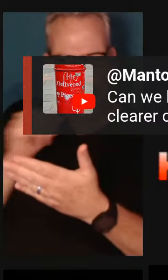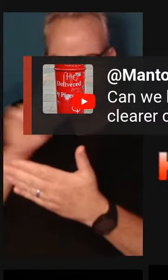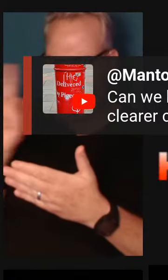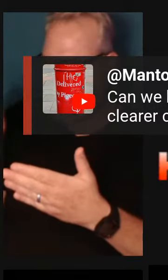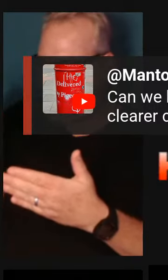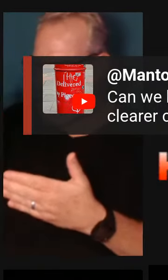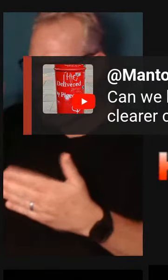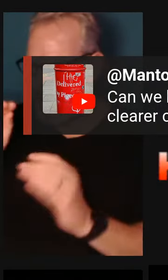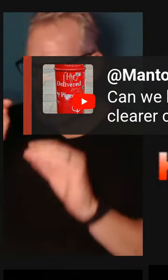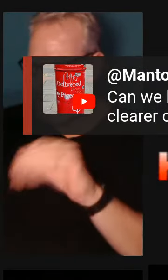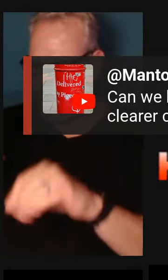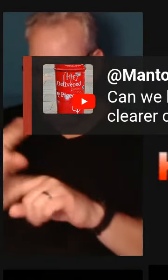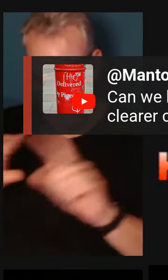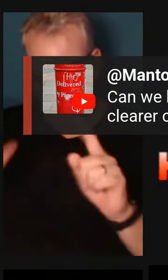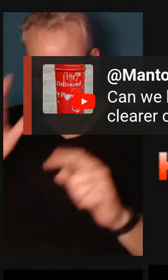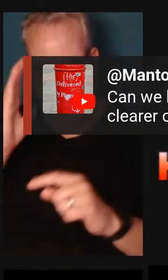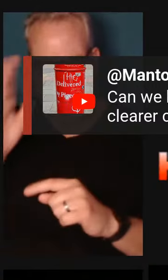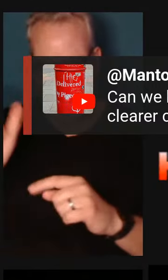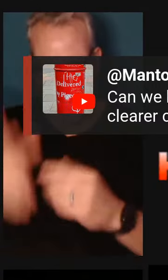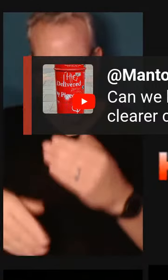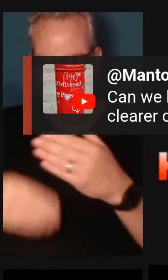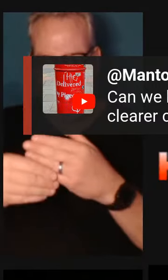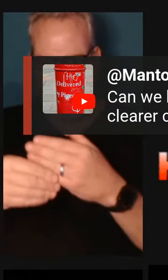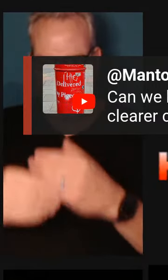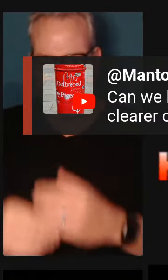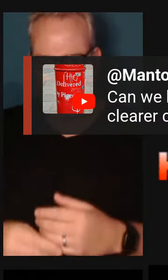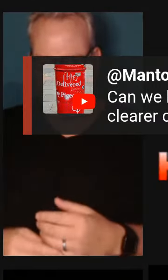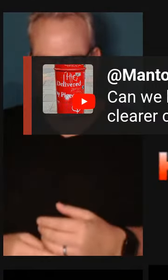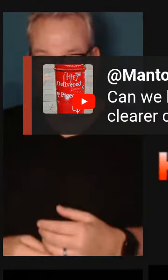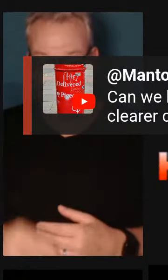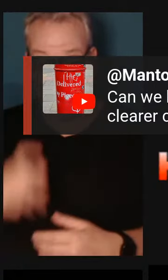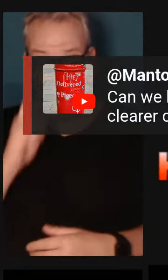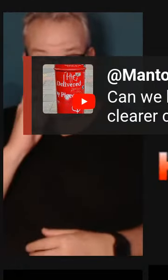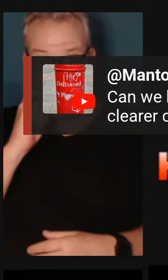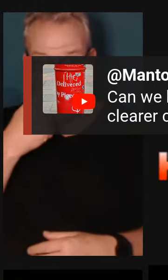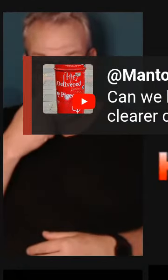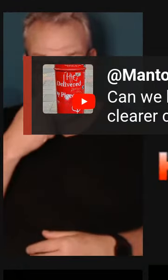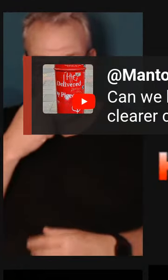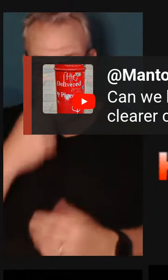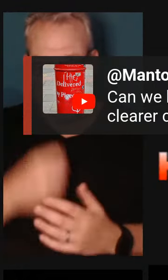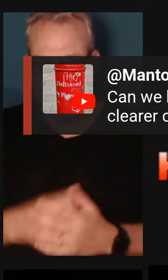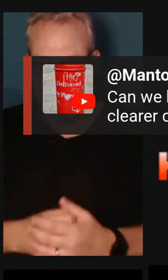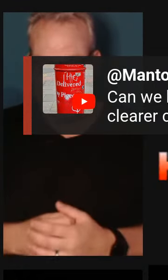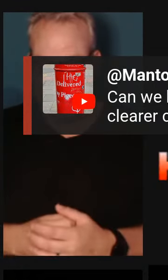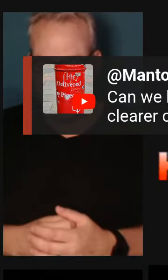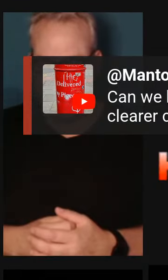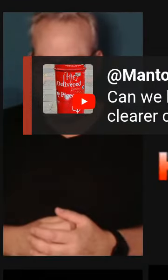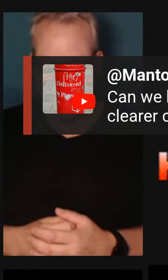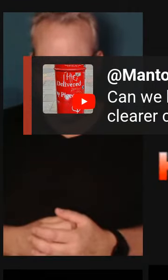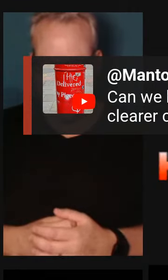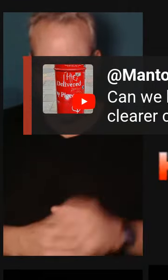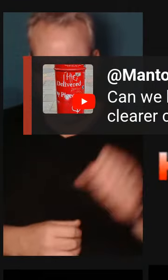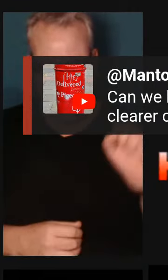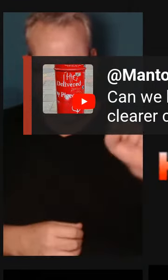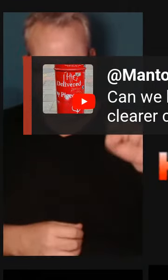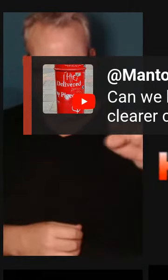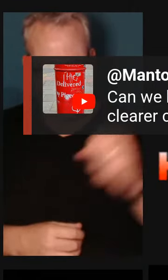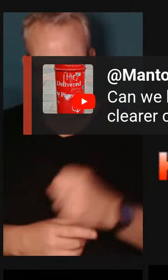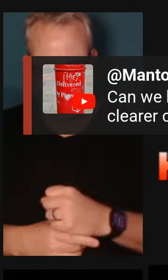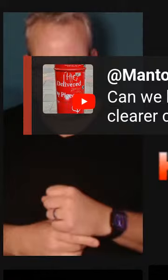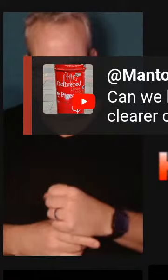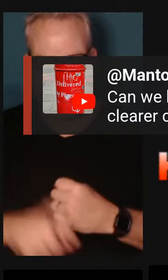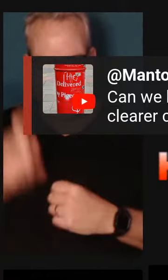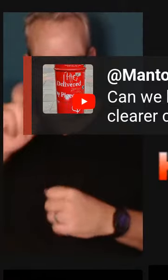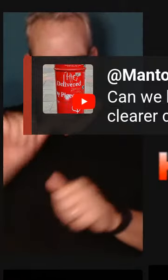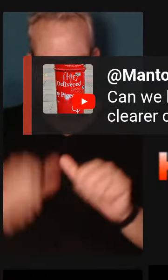better post. one. Standalone. It's pretty cool. A lot of Yeah. work into that. Right, we'll have to update it now.